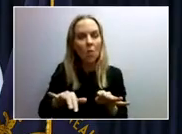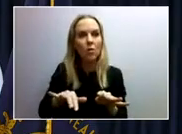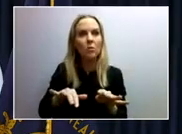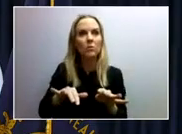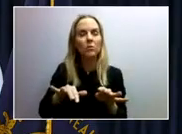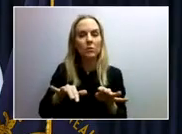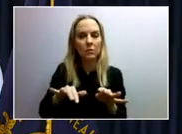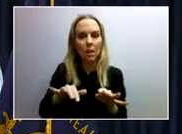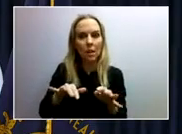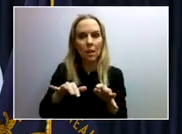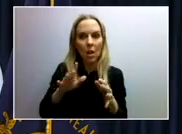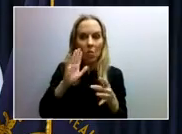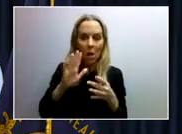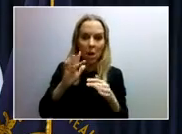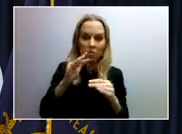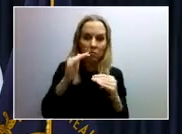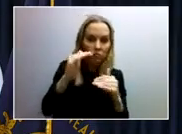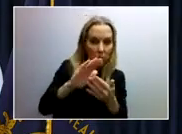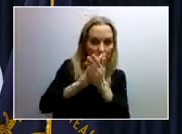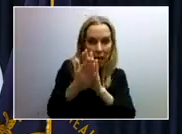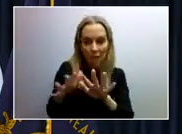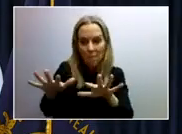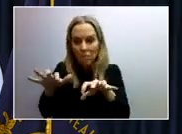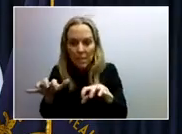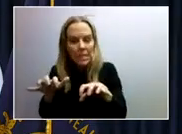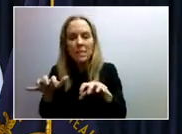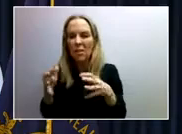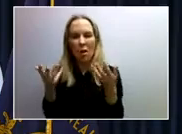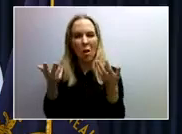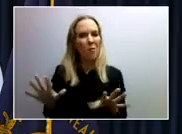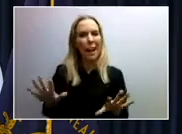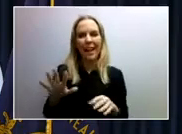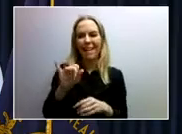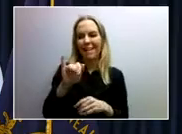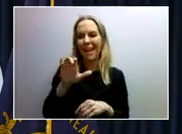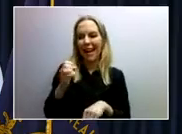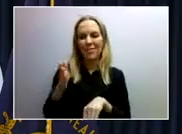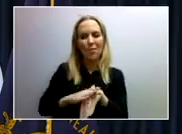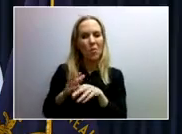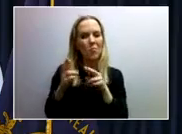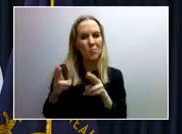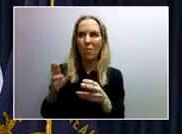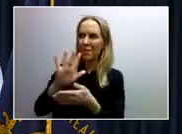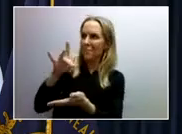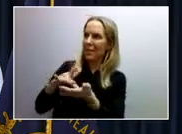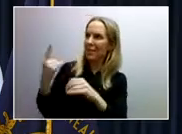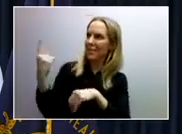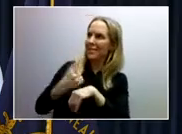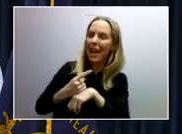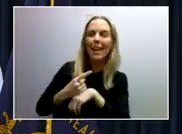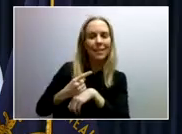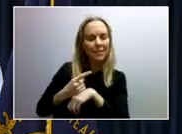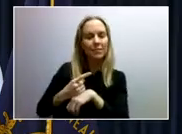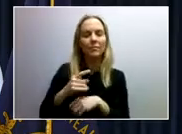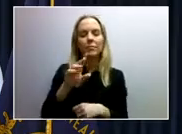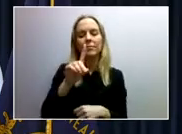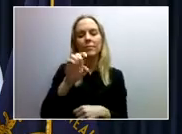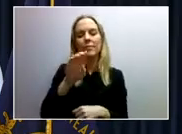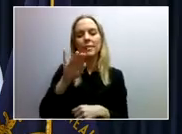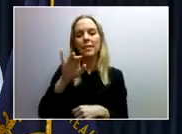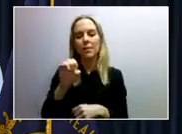how quickly that will freeze over. But already there's ice on the roads, and this is the middle of the day. Debbie Yetter,